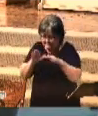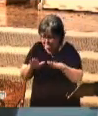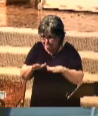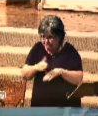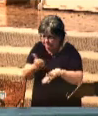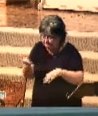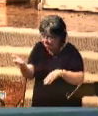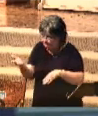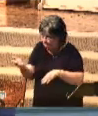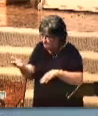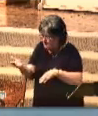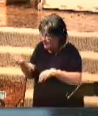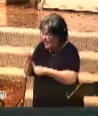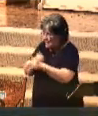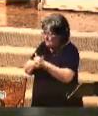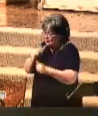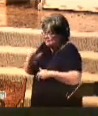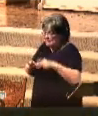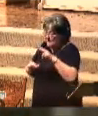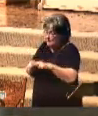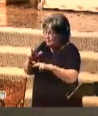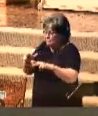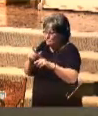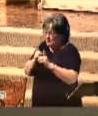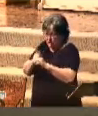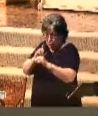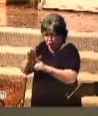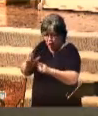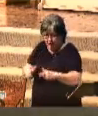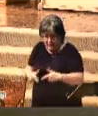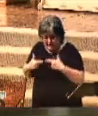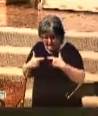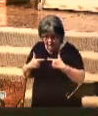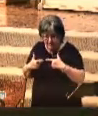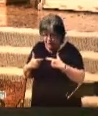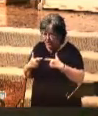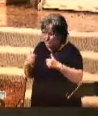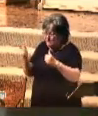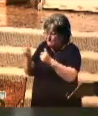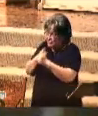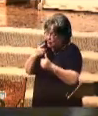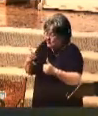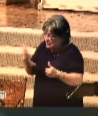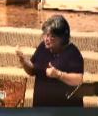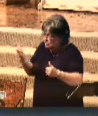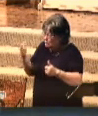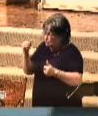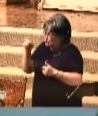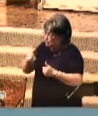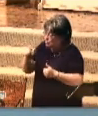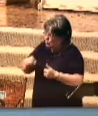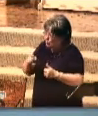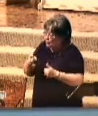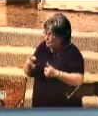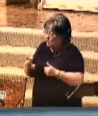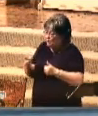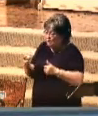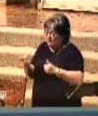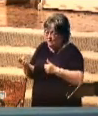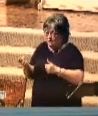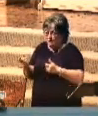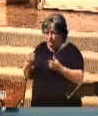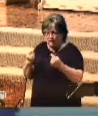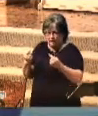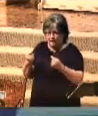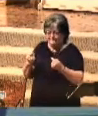And every step of the direction of your life, the first thing you should do, the first thing we should do is to consult